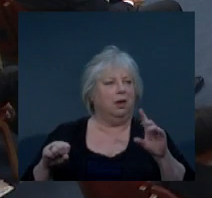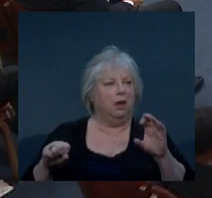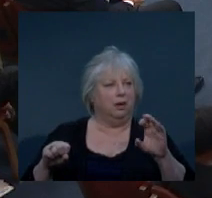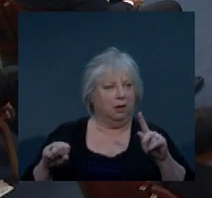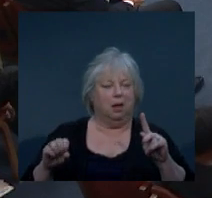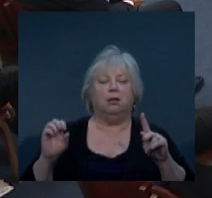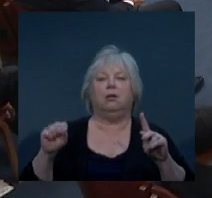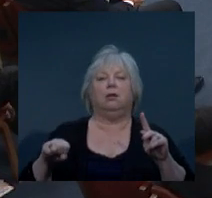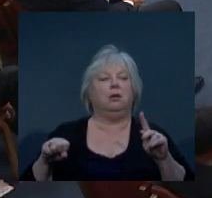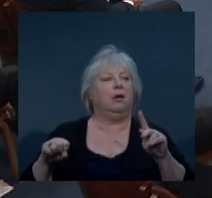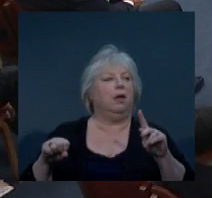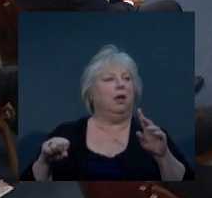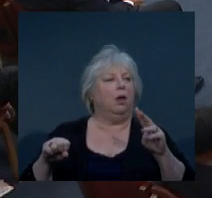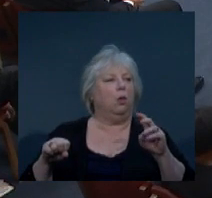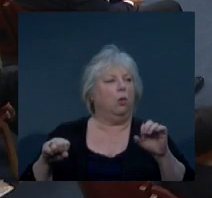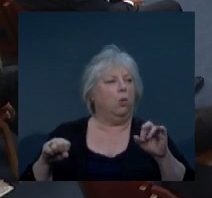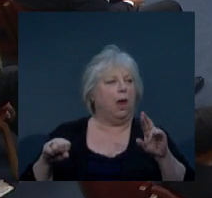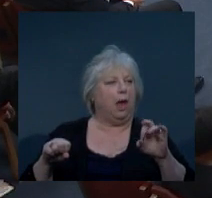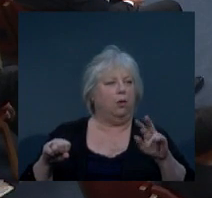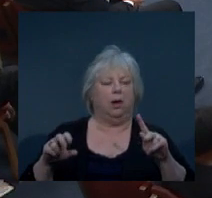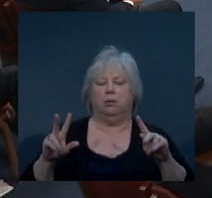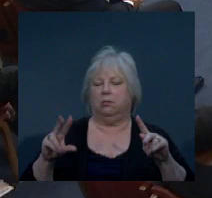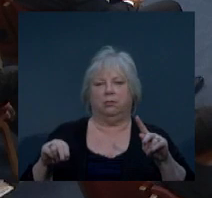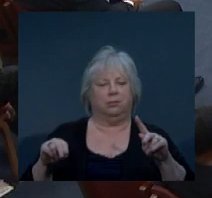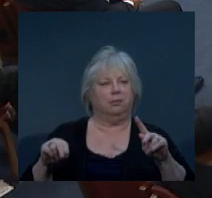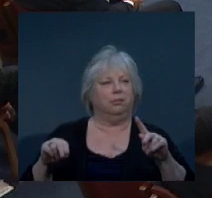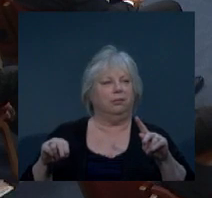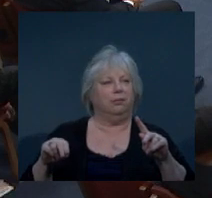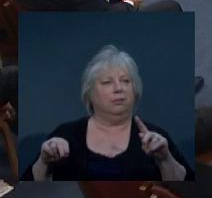Adcock? Vice Mayor Wyrick?